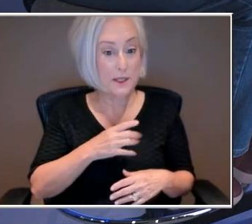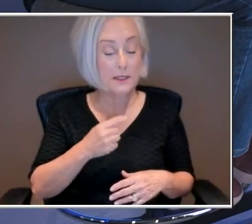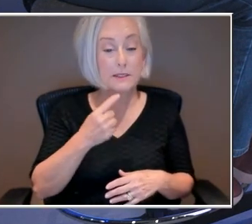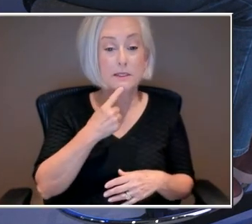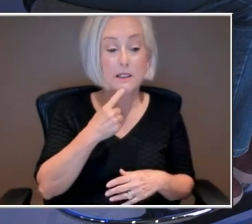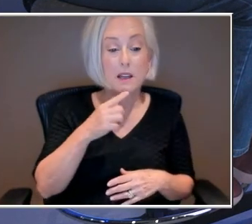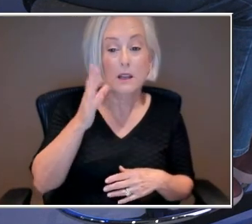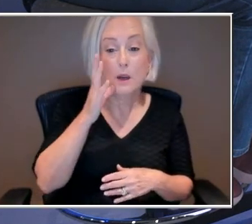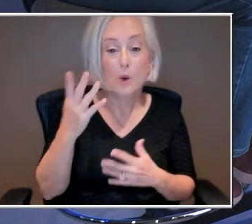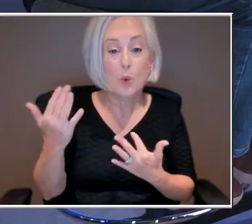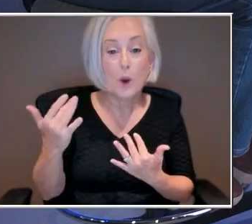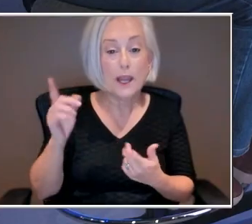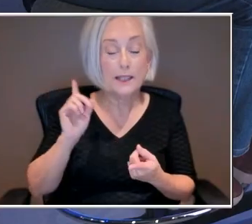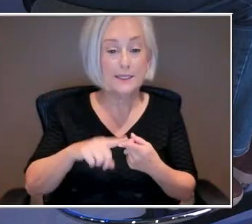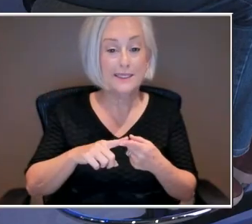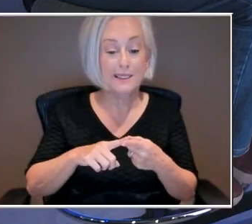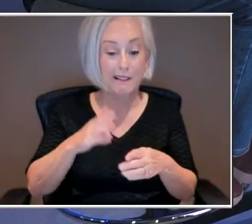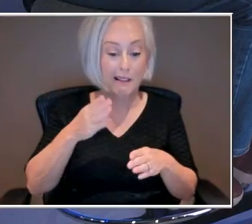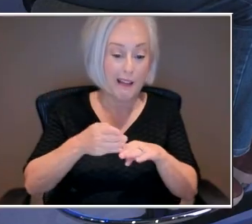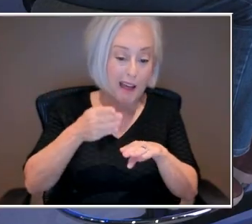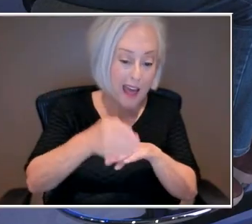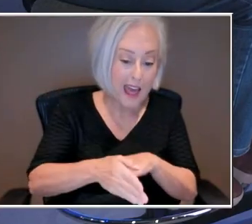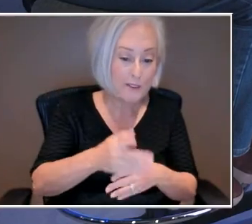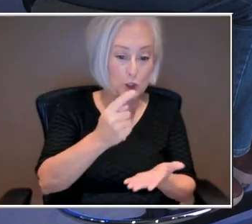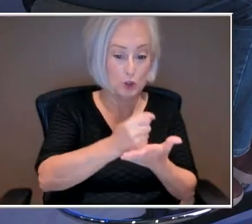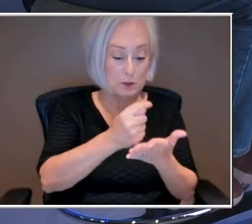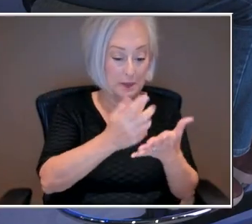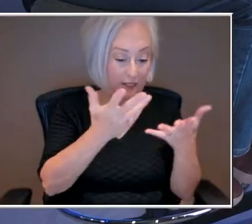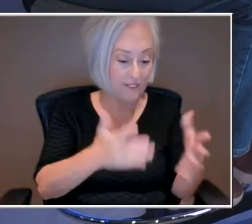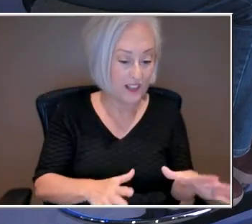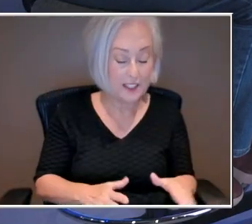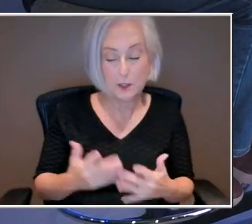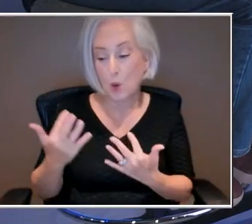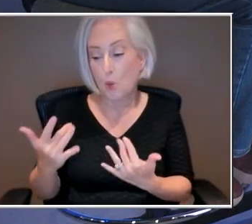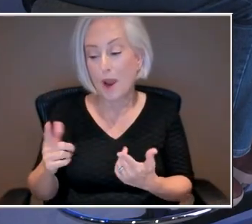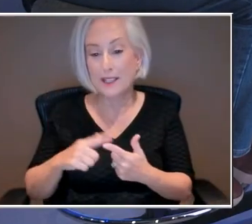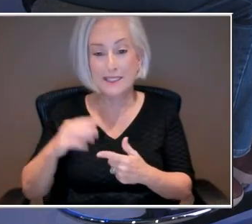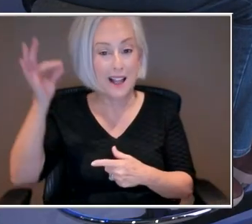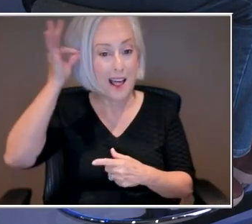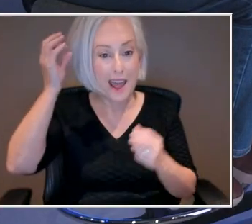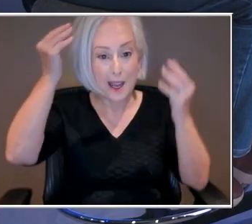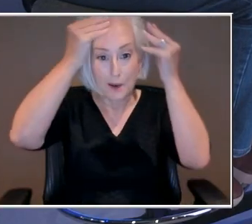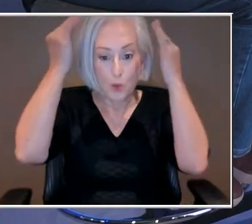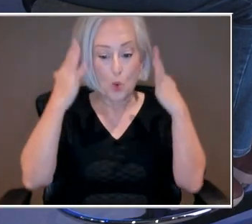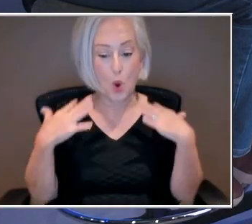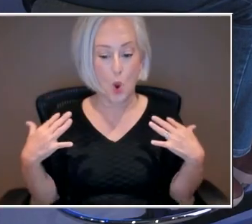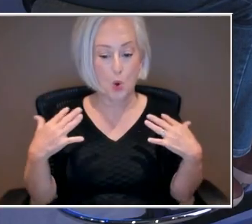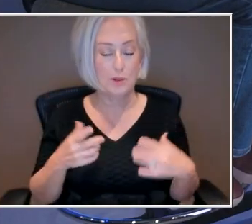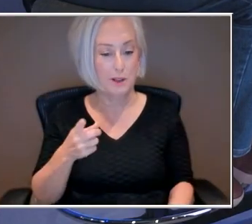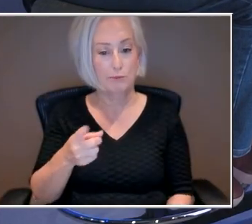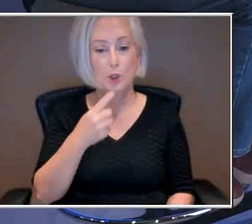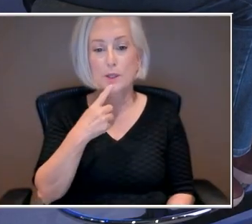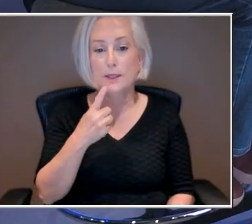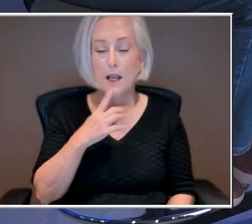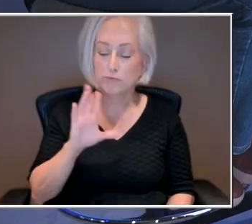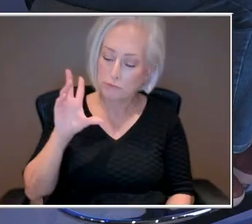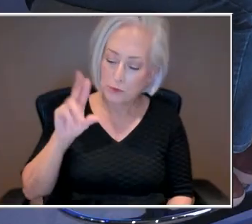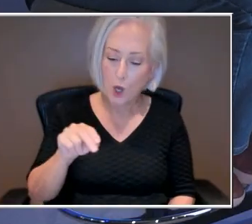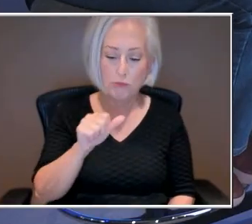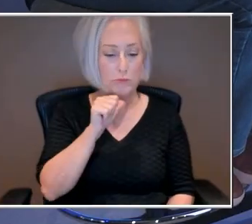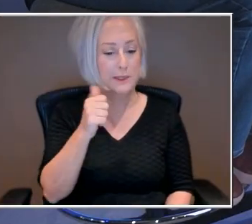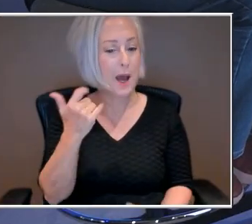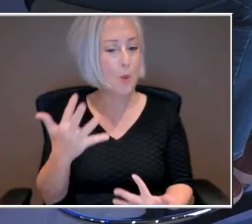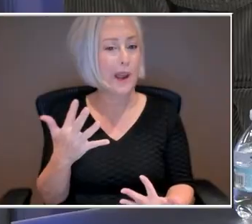I want to wait till my hair grows back. I want to wait till I have more energy. Right. And you said, I don't want to wait. No, let's do it. Let's do 'Cause it. You never know. You never